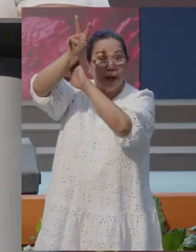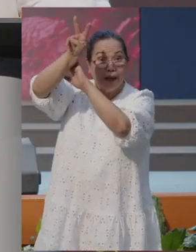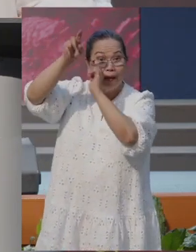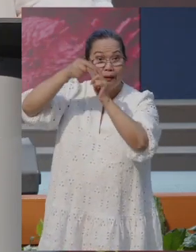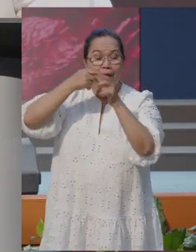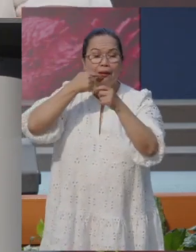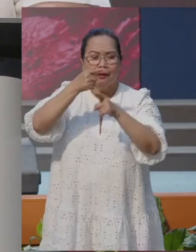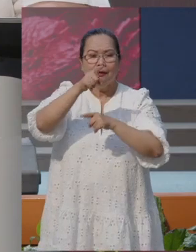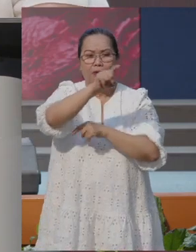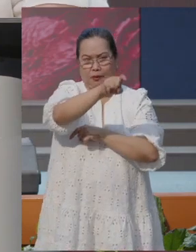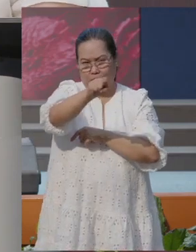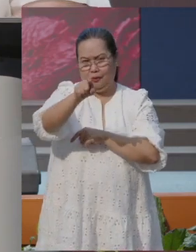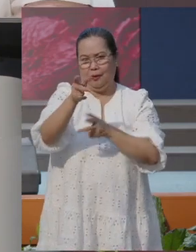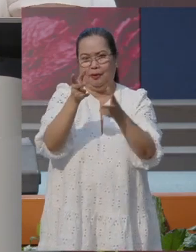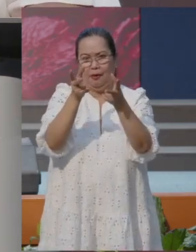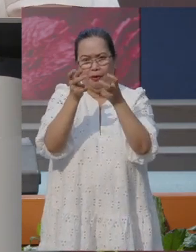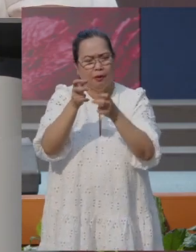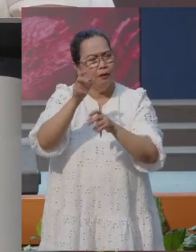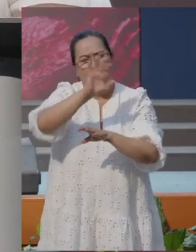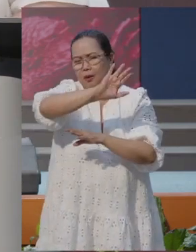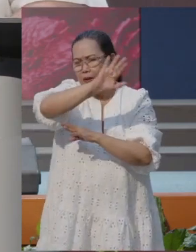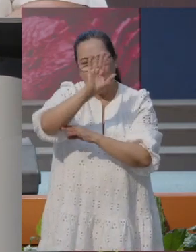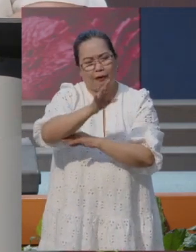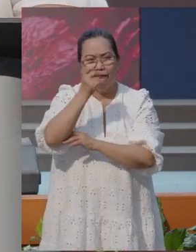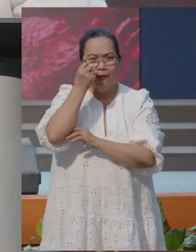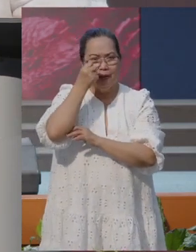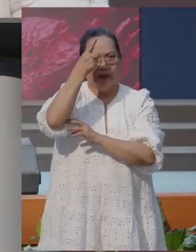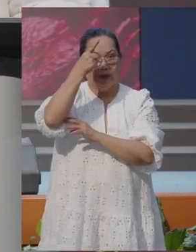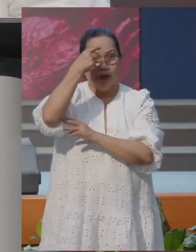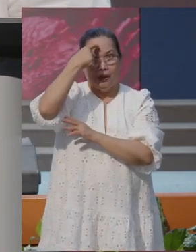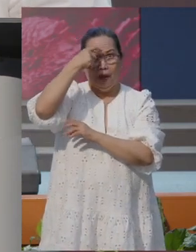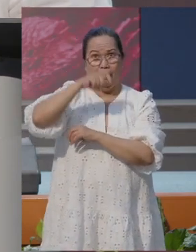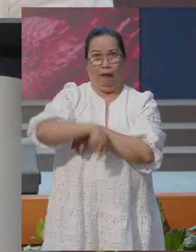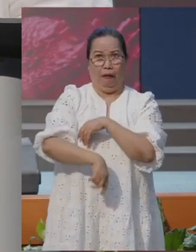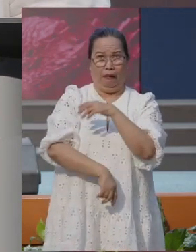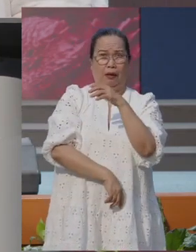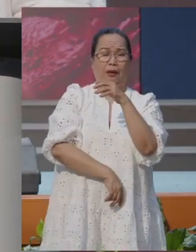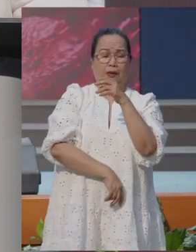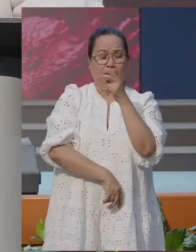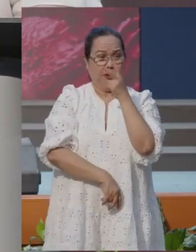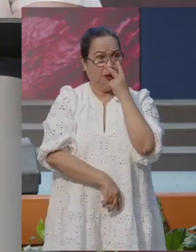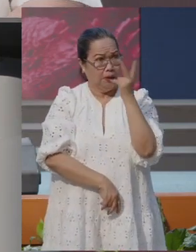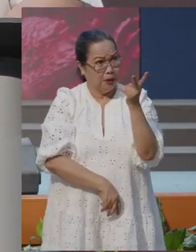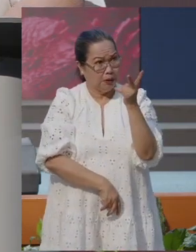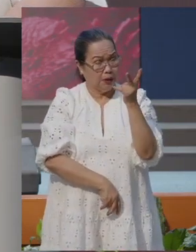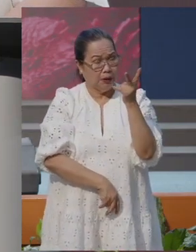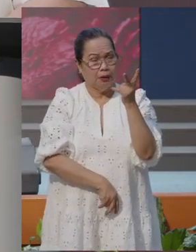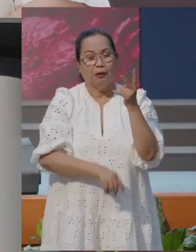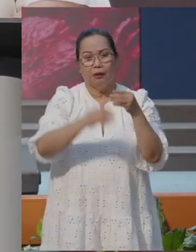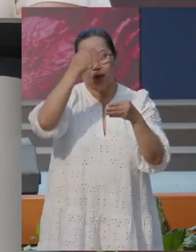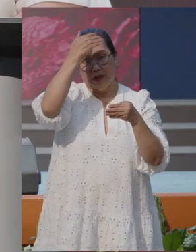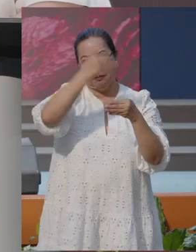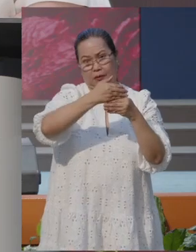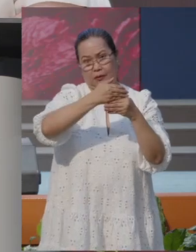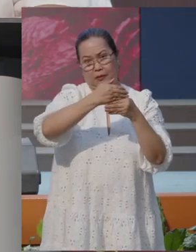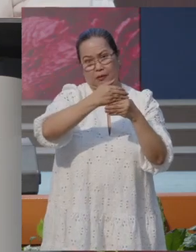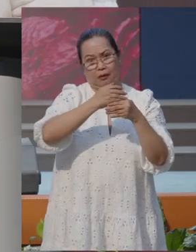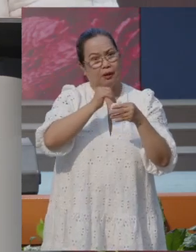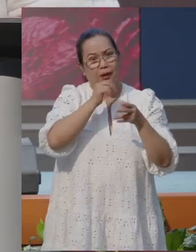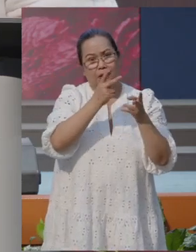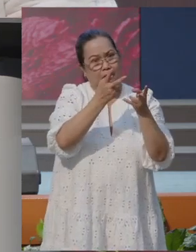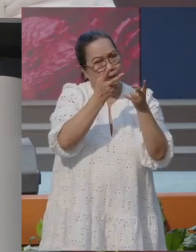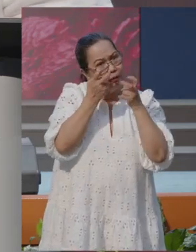will indeed hear, but never understand, and you will indeed see, but never perceive. For